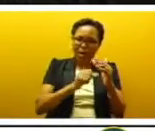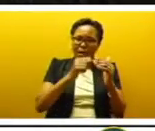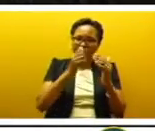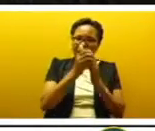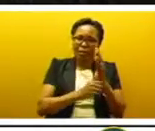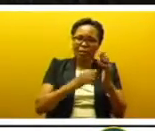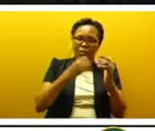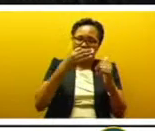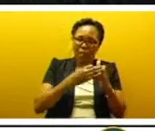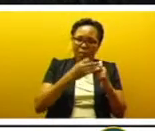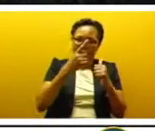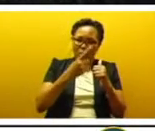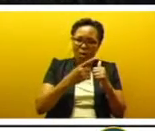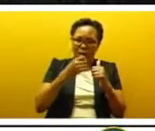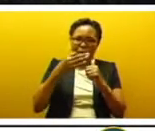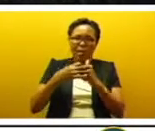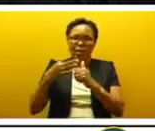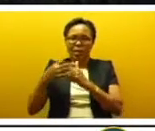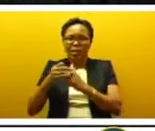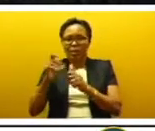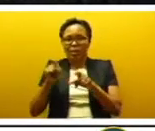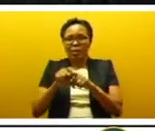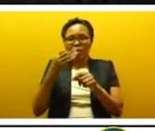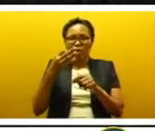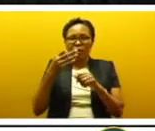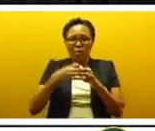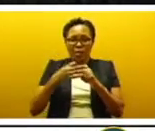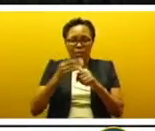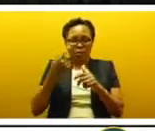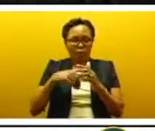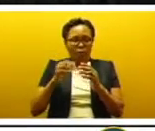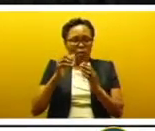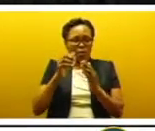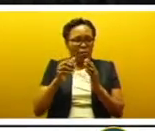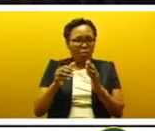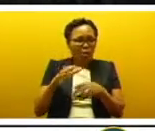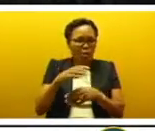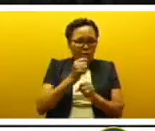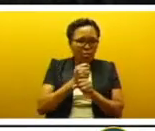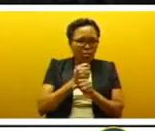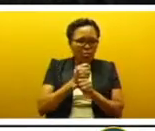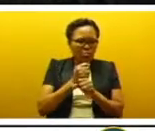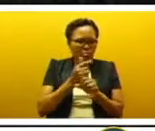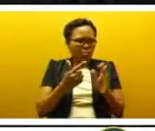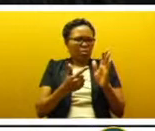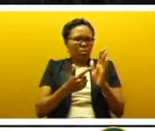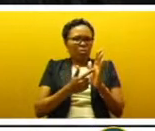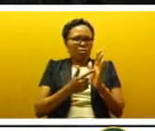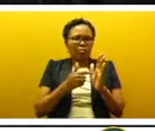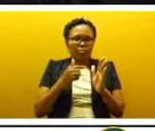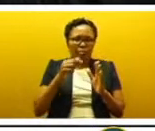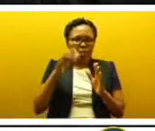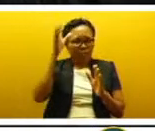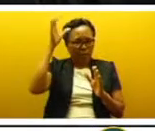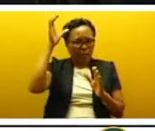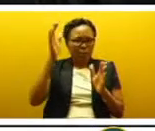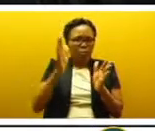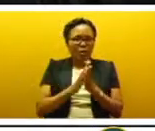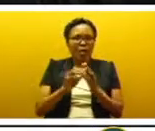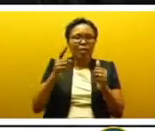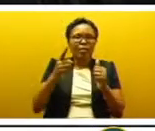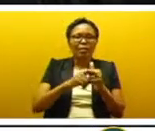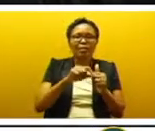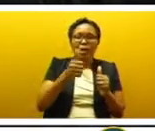and 138 of the Constitution triggers the image of Chebukati and 6 others. I've never imagined